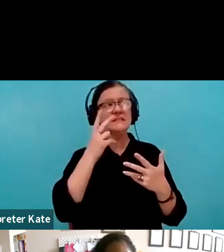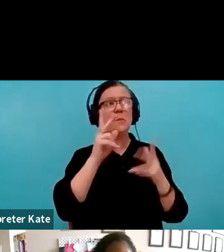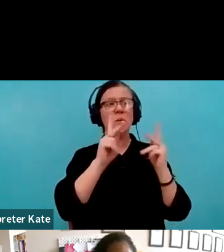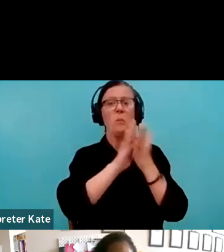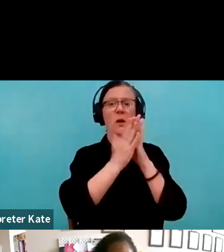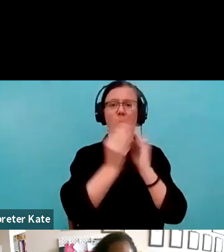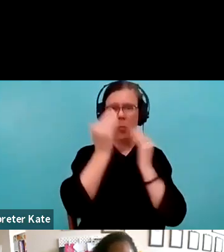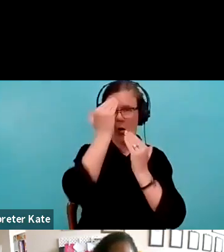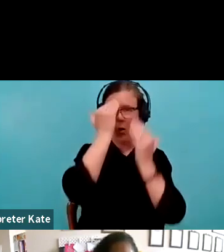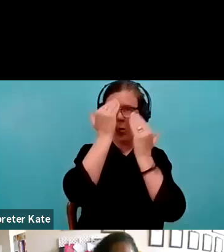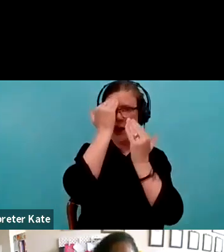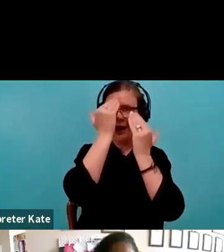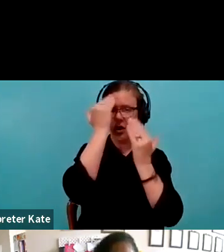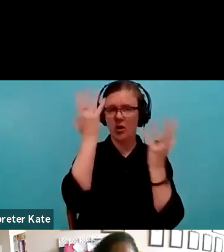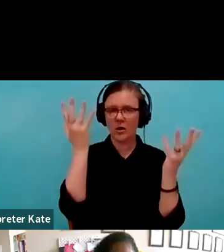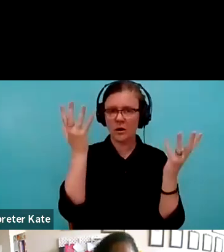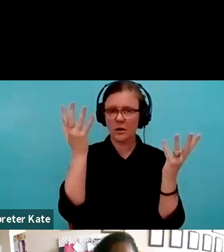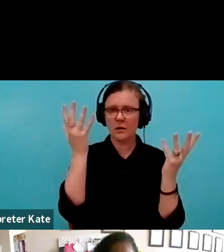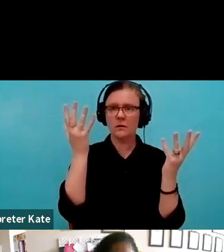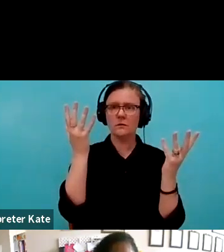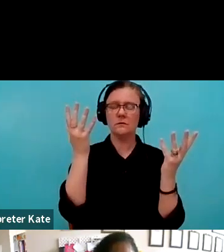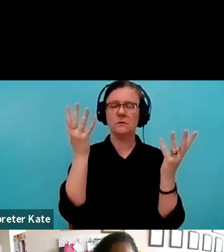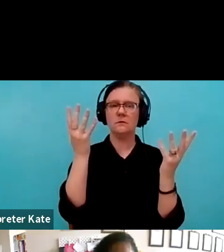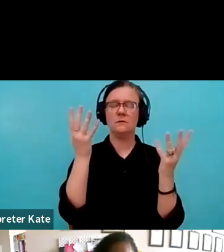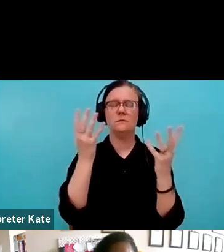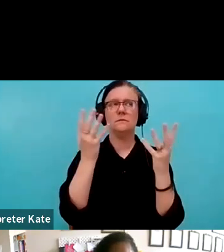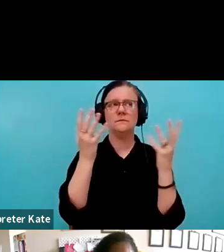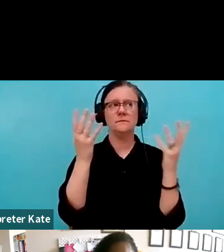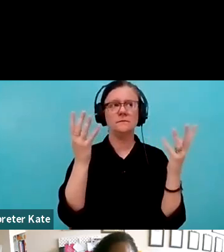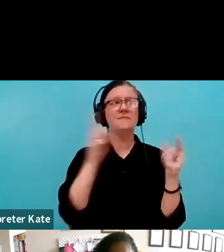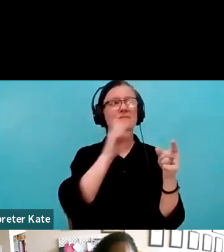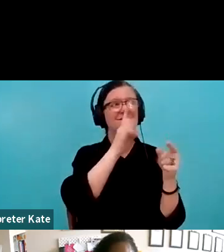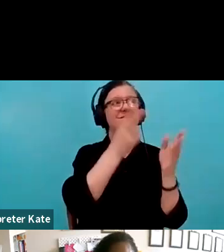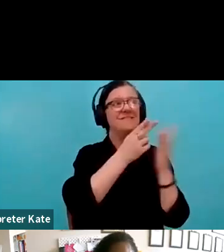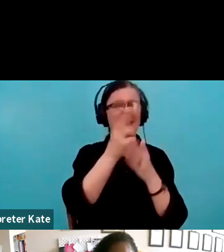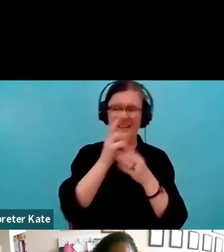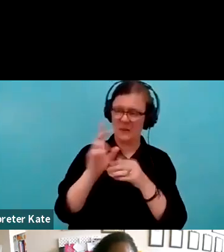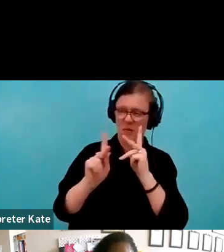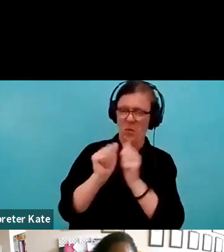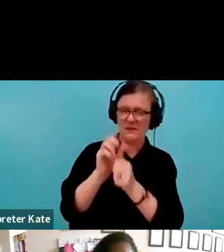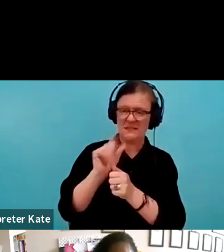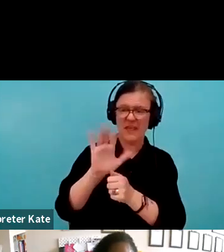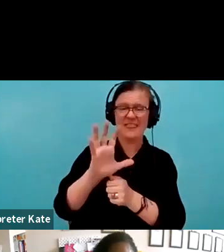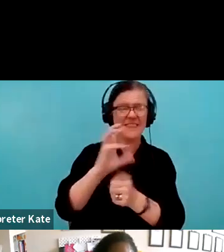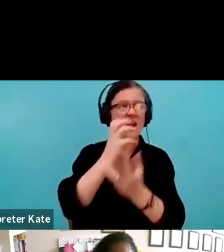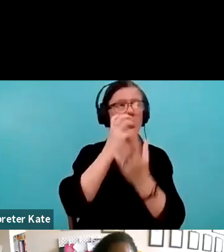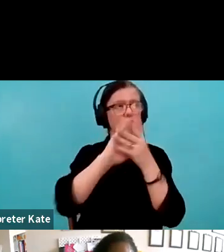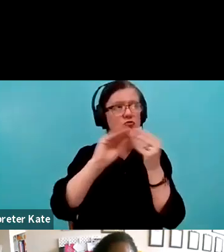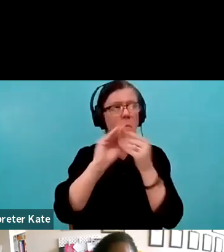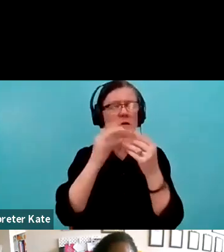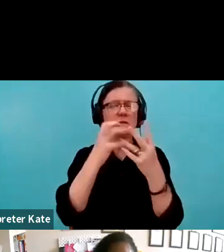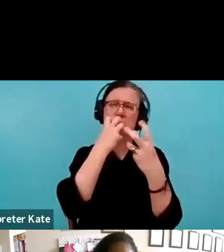that the sort of specificity and richness of these different experiences that people aren't aware of